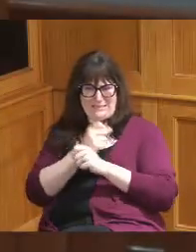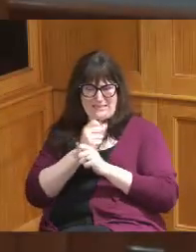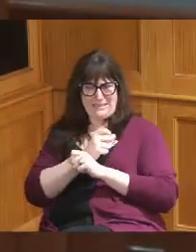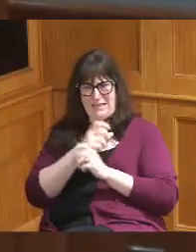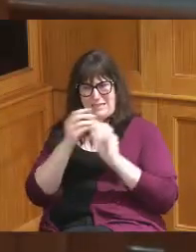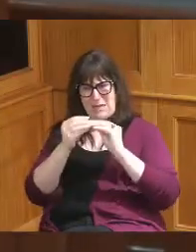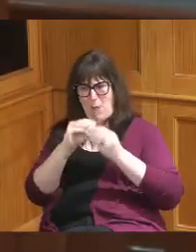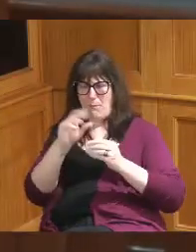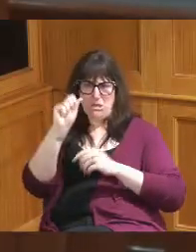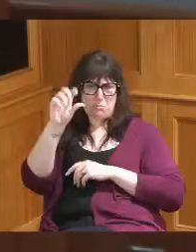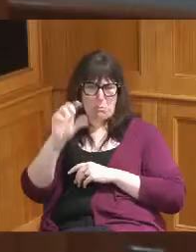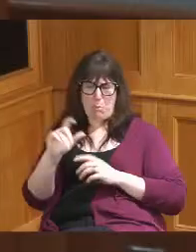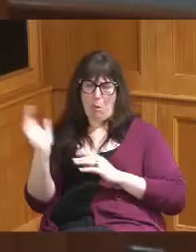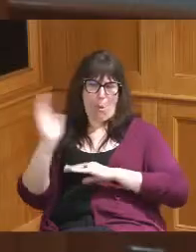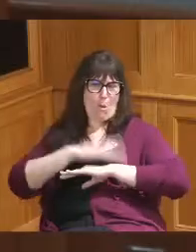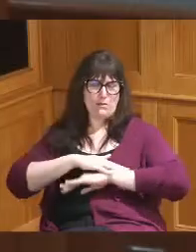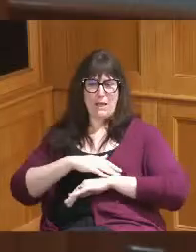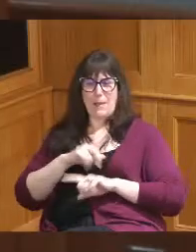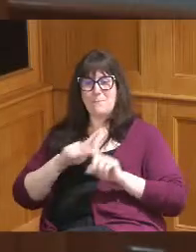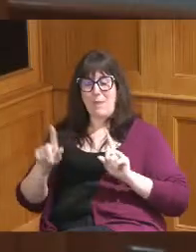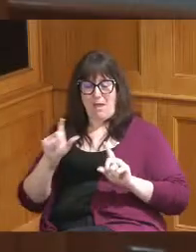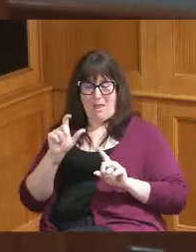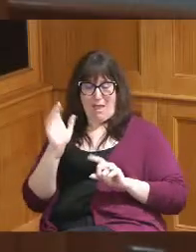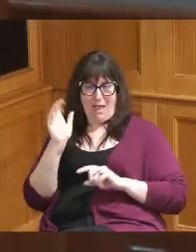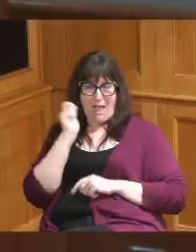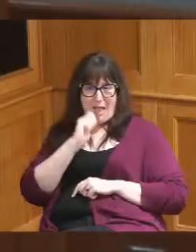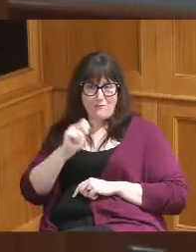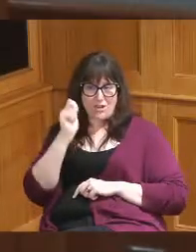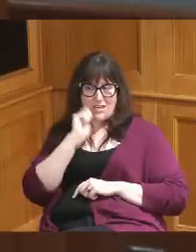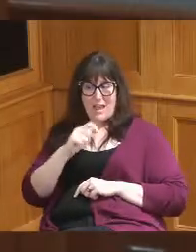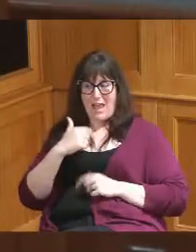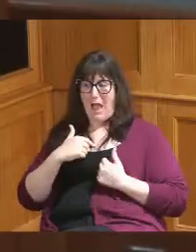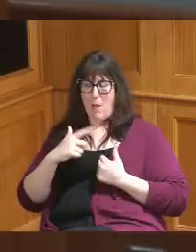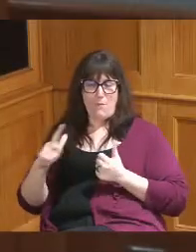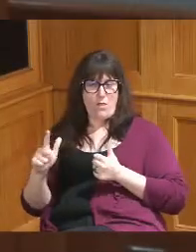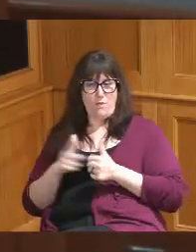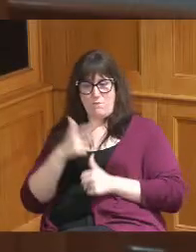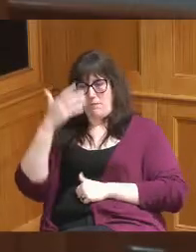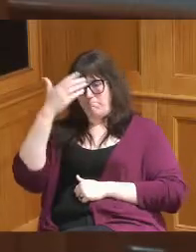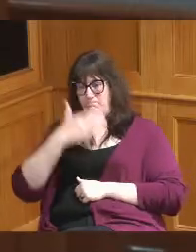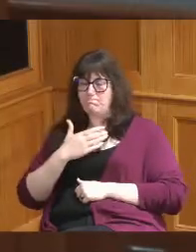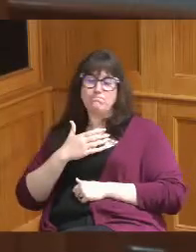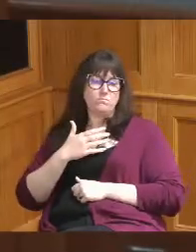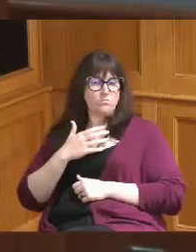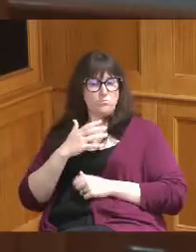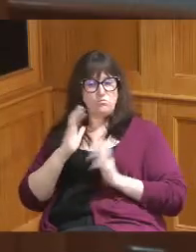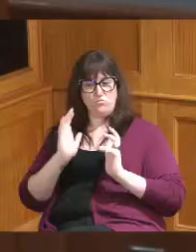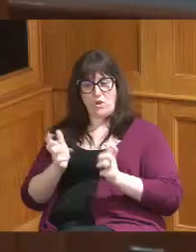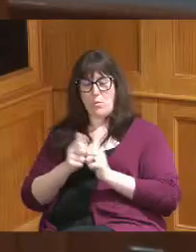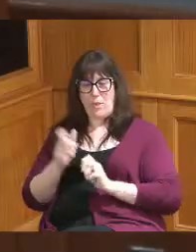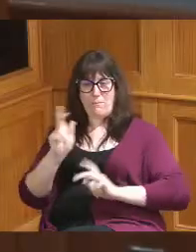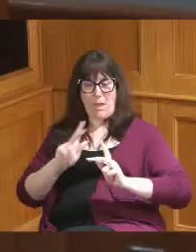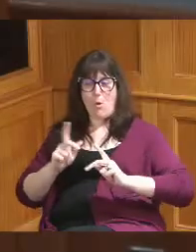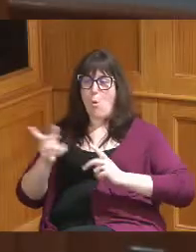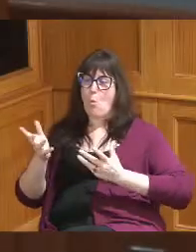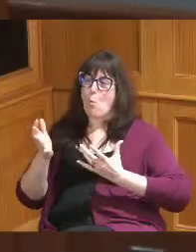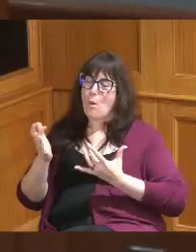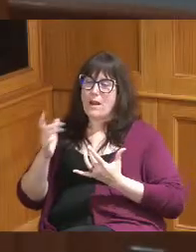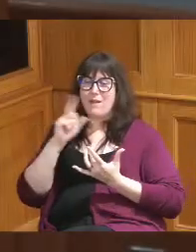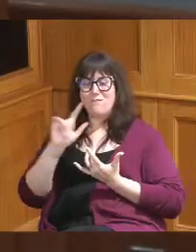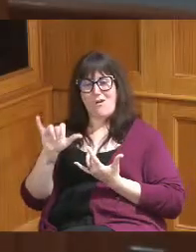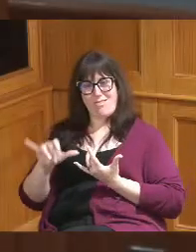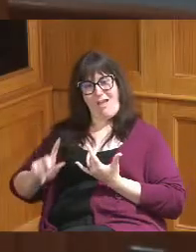but my day every day is on the front lines with these people that are waiting for kidneys.